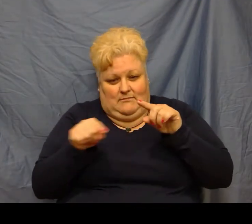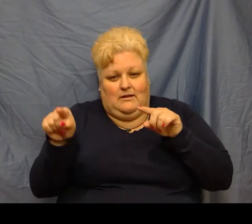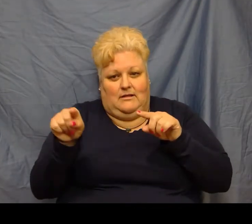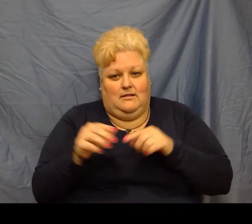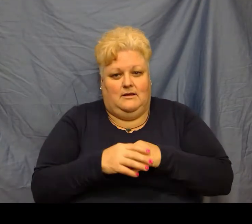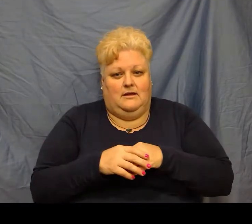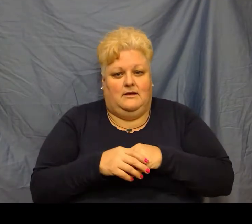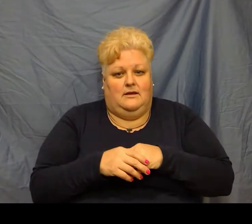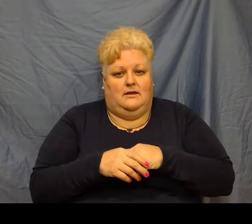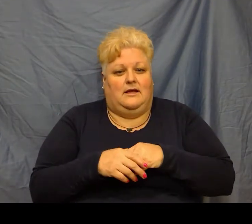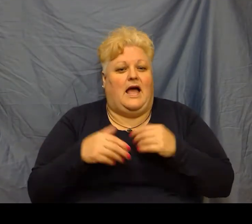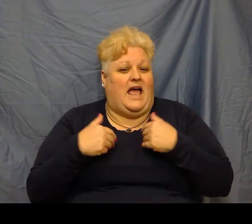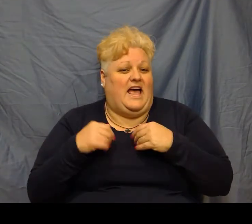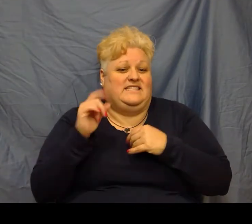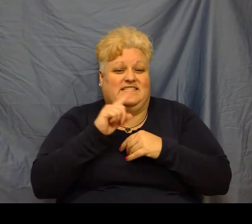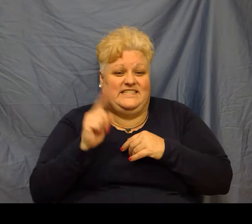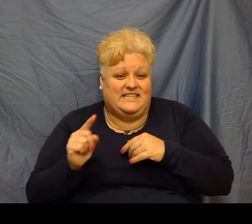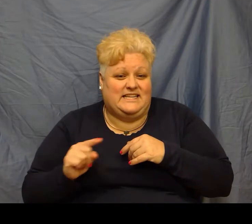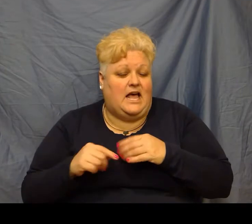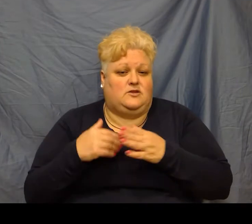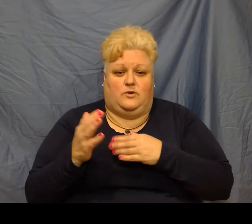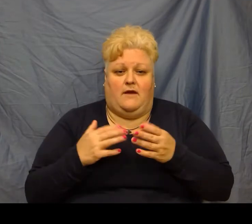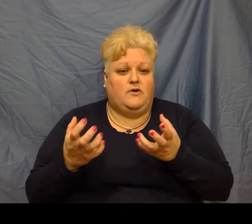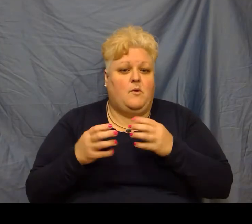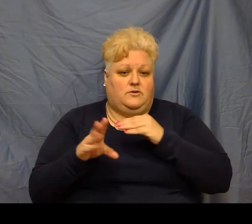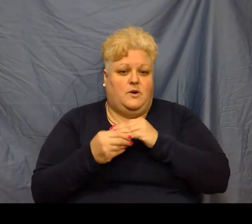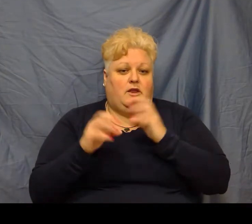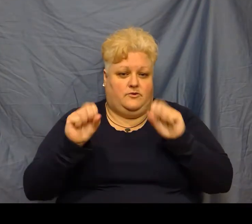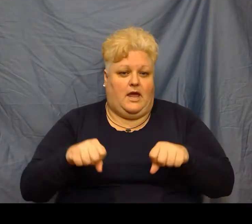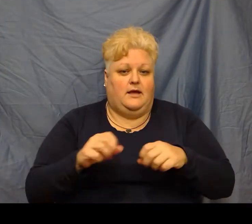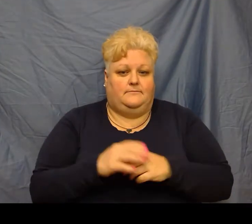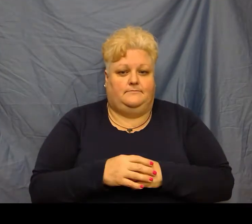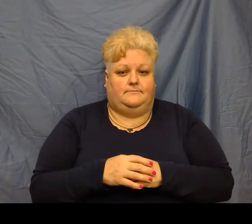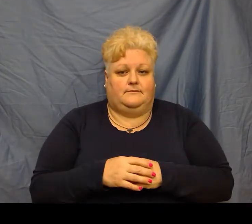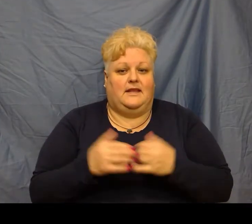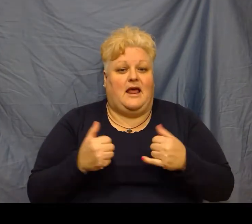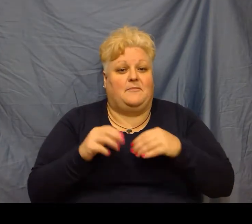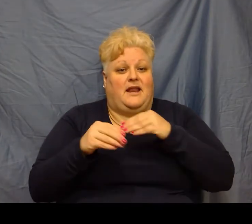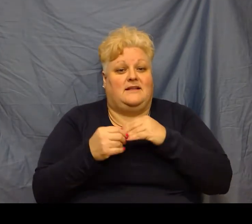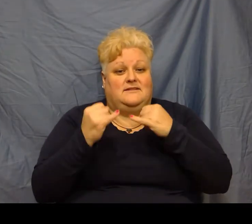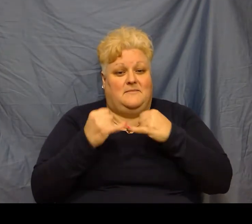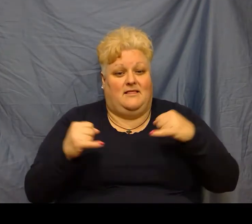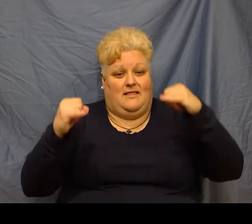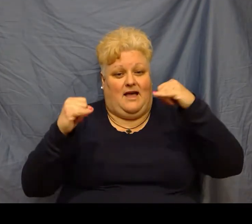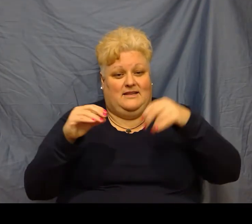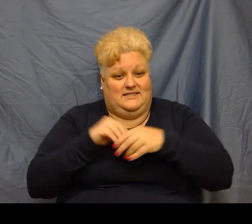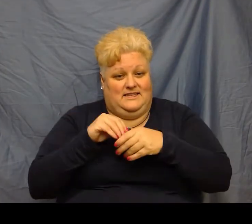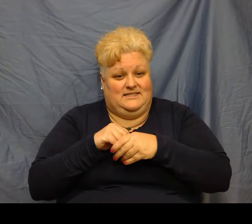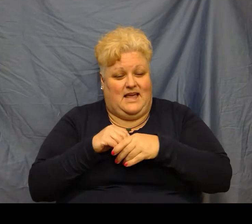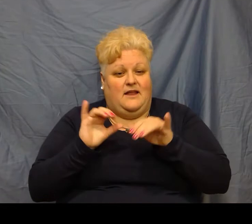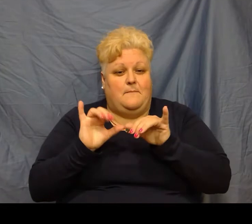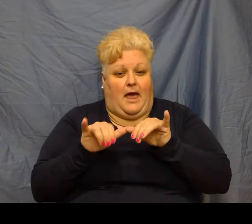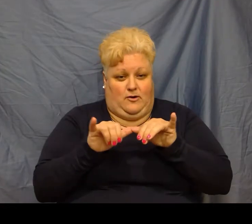In other examples, I add zigzags, whatever you'd like to do. Now I'm going to add some lines inside just to